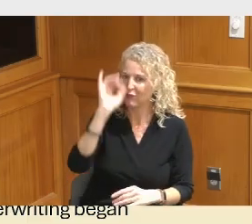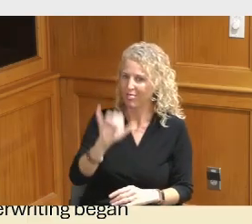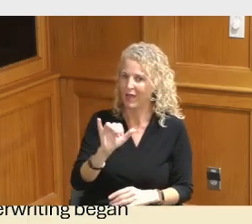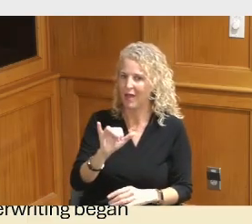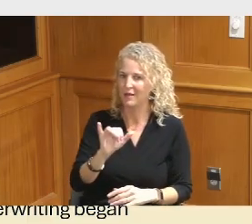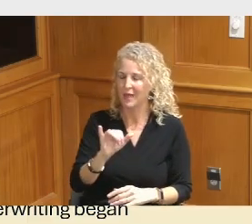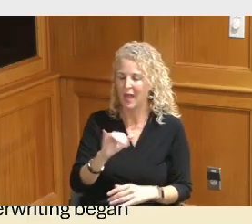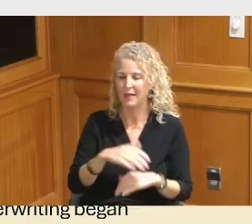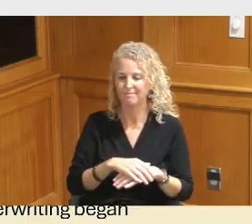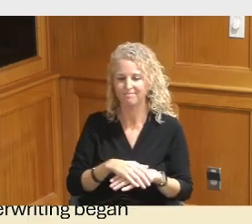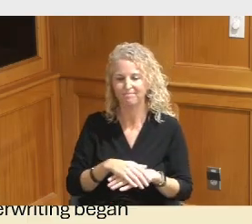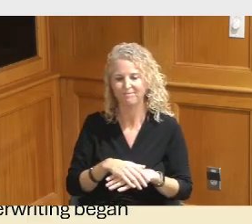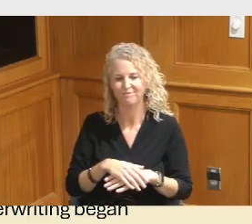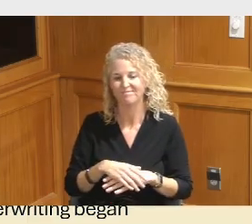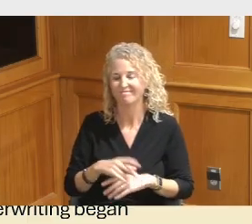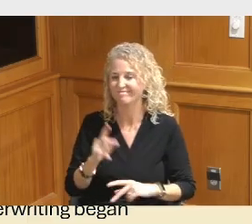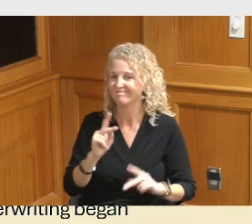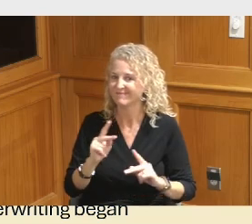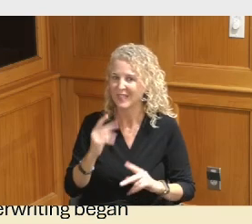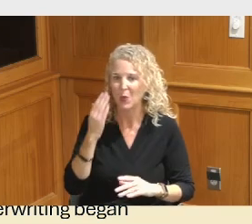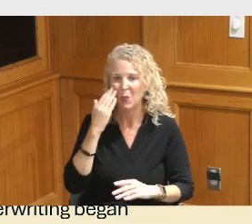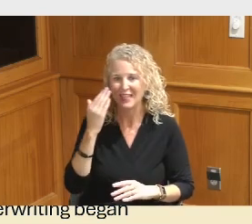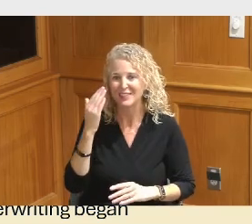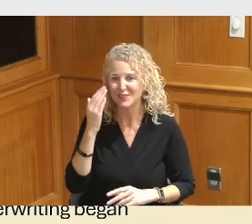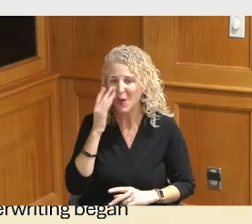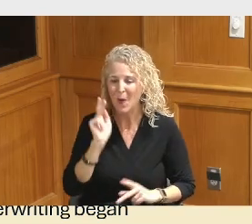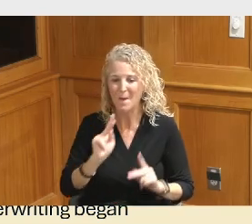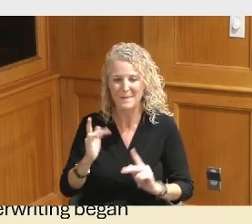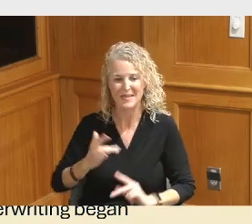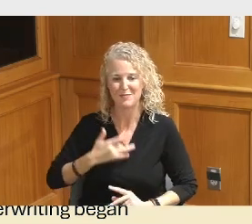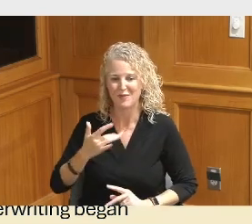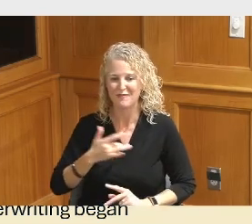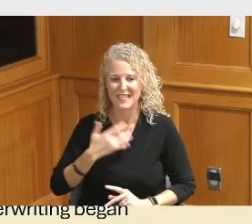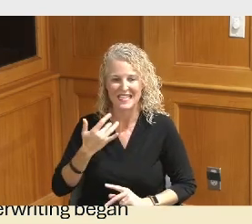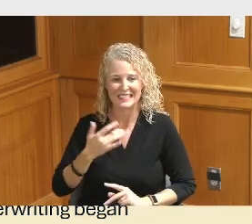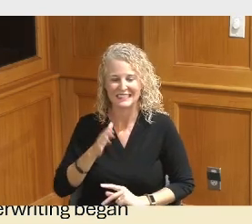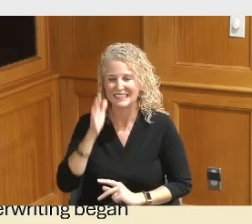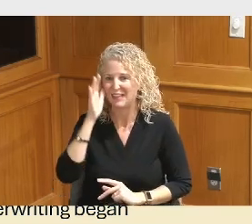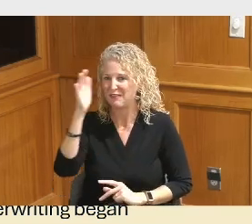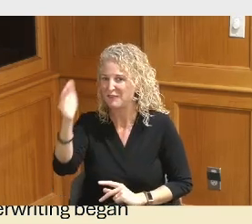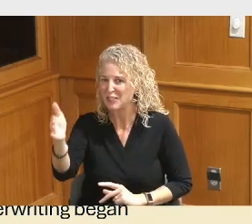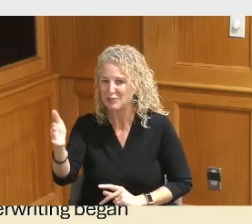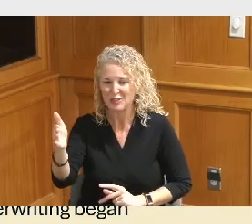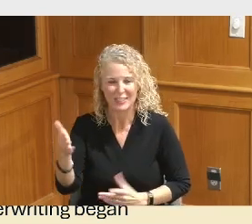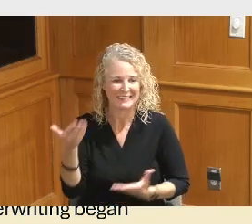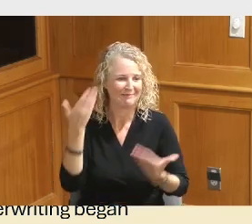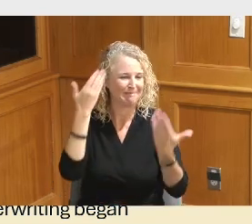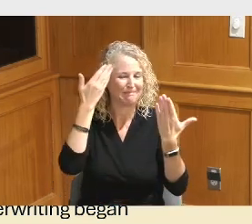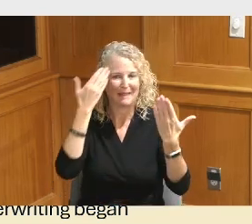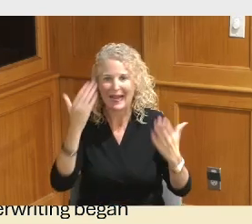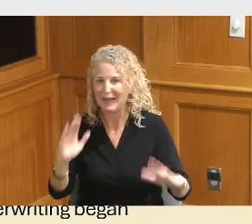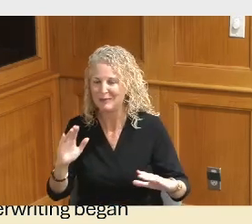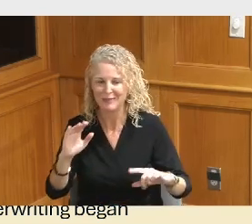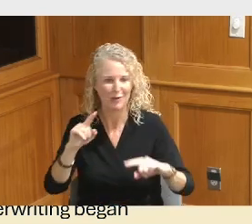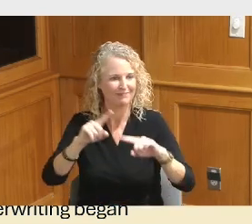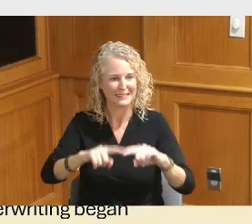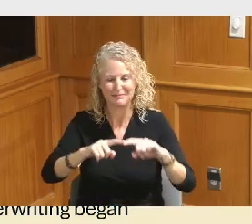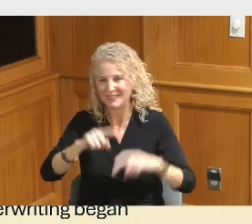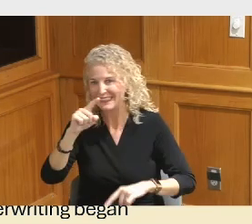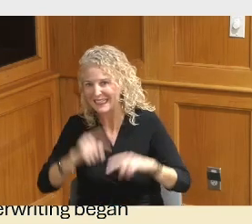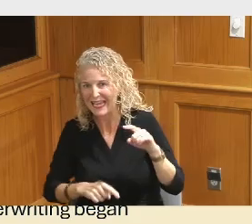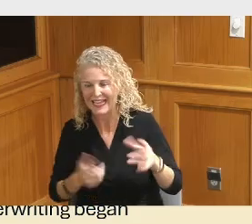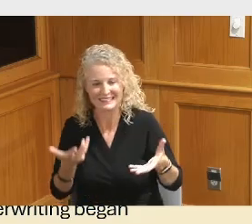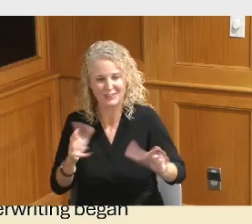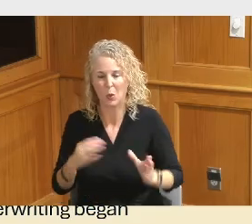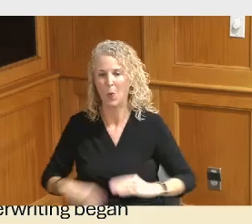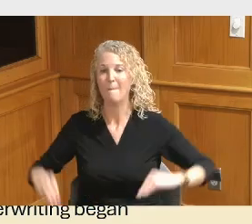this in a little more detail in a minute, but based on the economy and sort of where things are right now, I think folks are feeling a little hesitant to take on any more debt